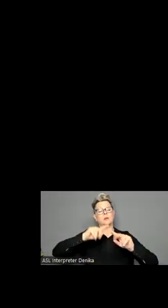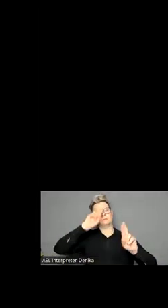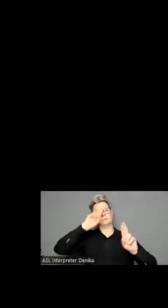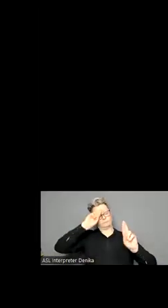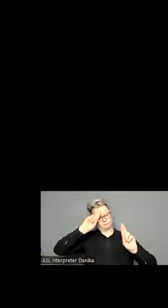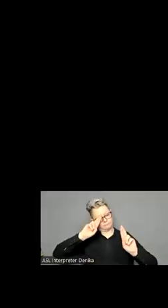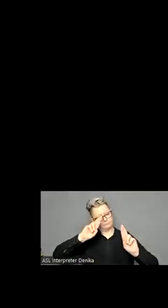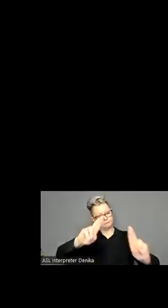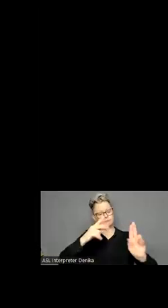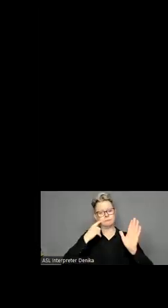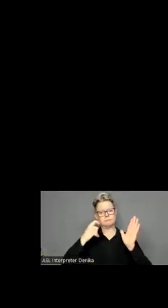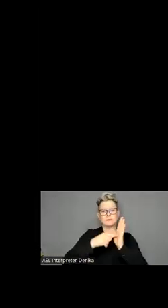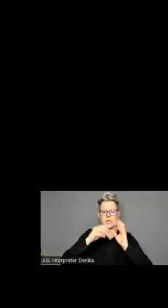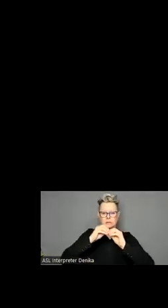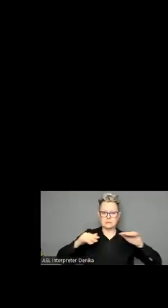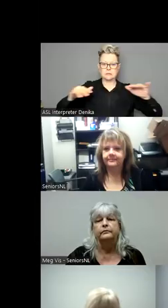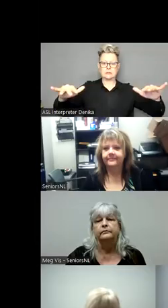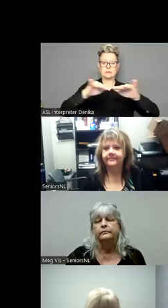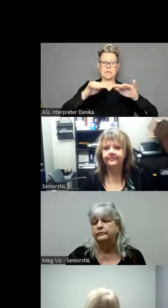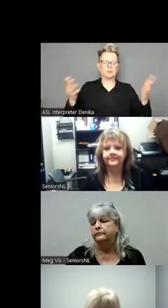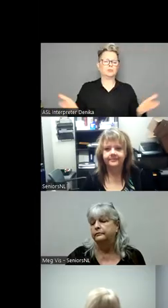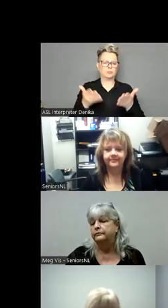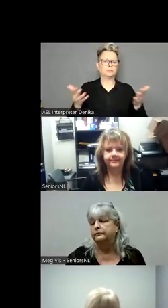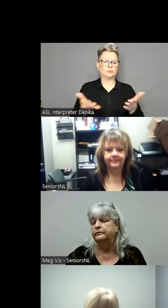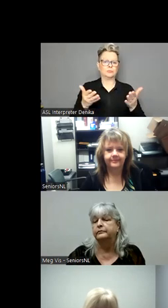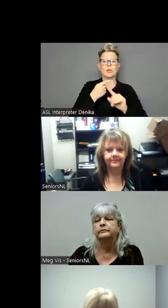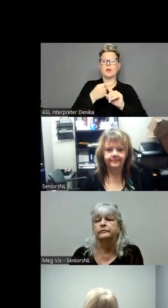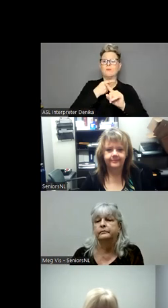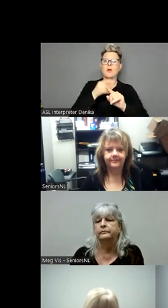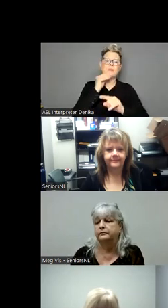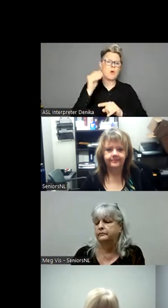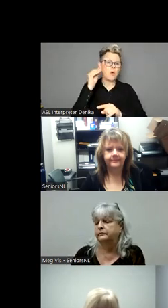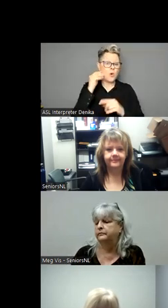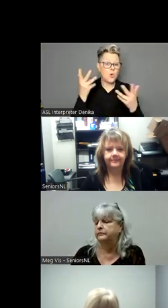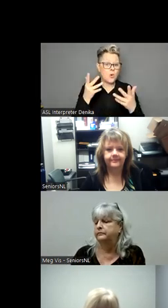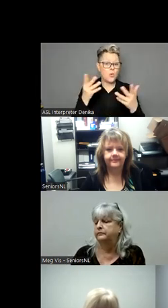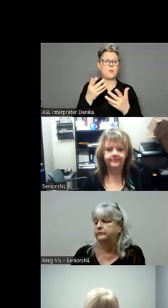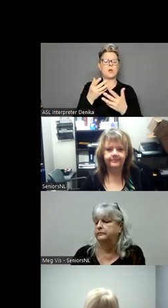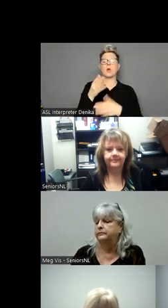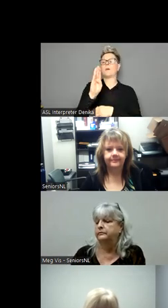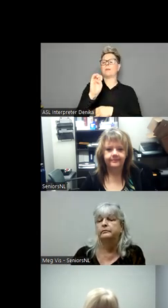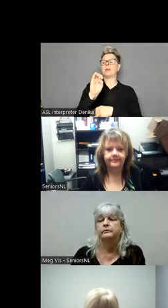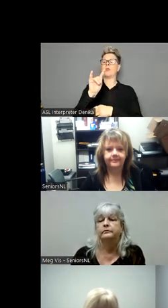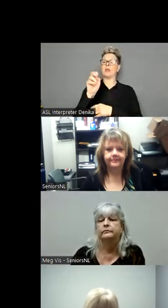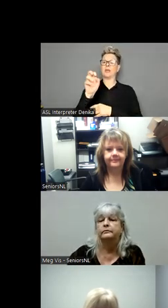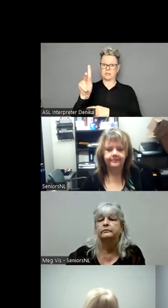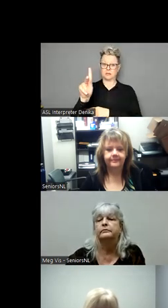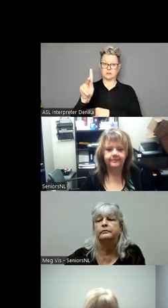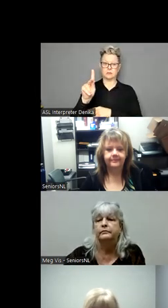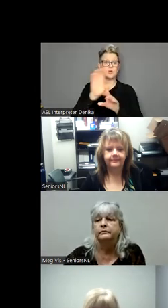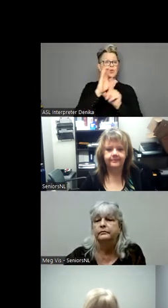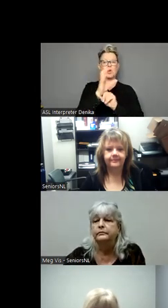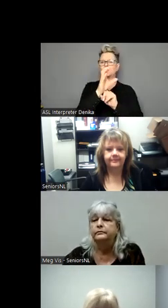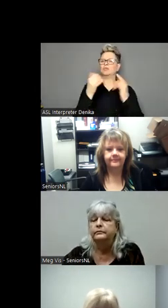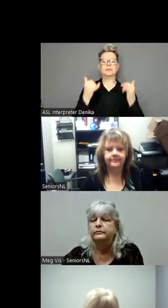acknowledge the land on which we gather as the ancestral homelands of the Beothuk, whose culture has now been